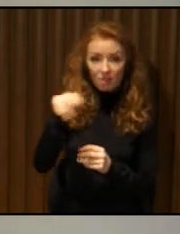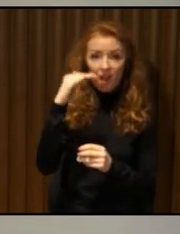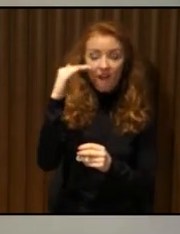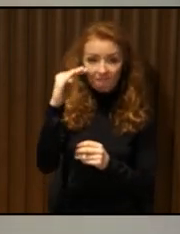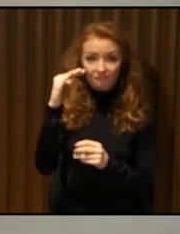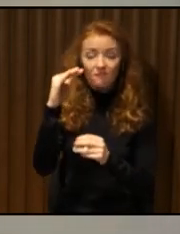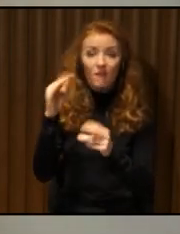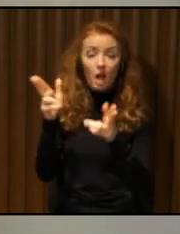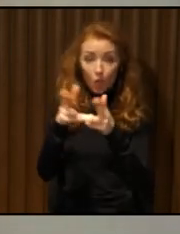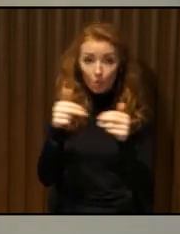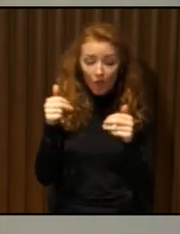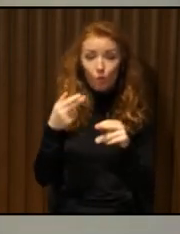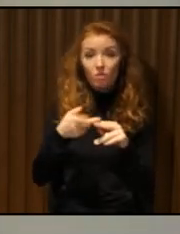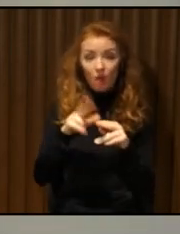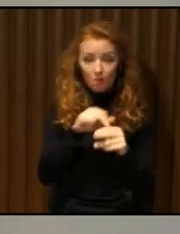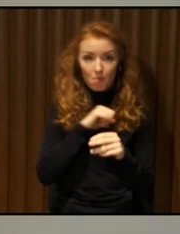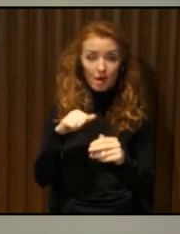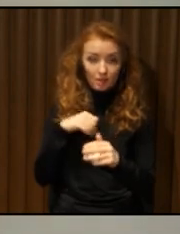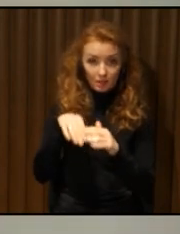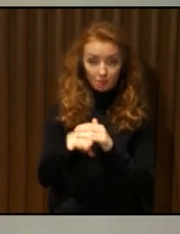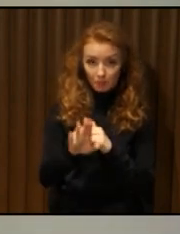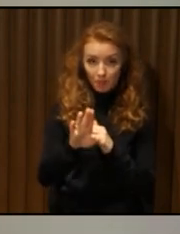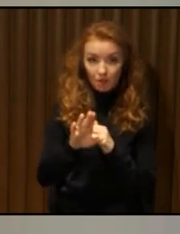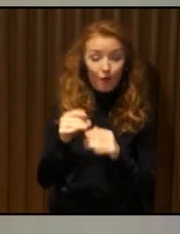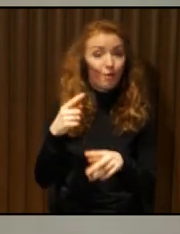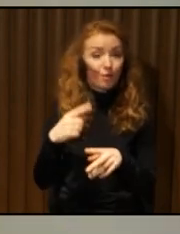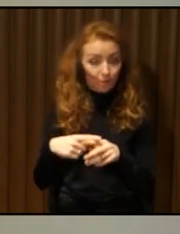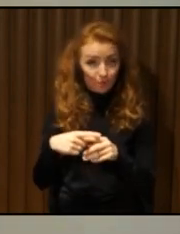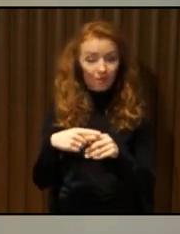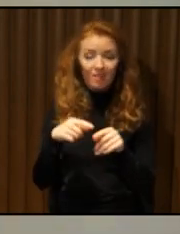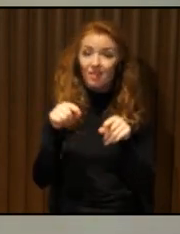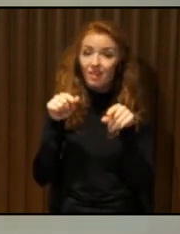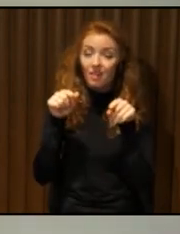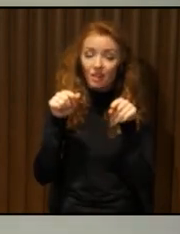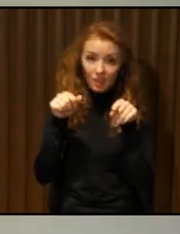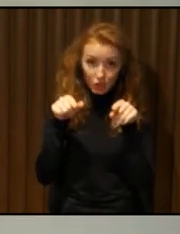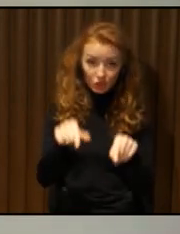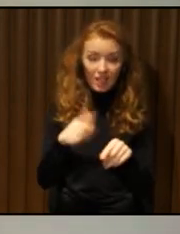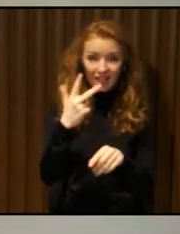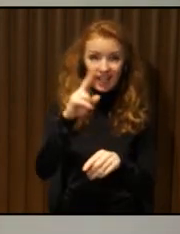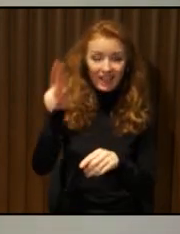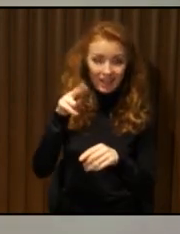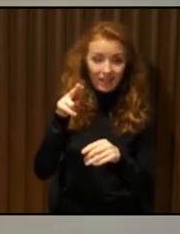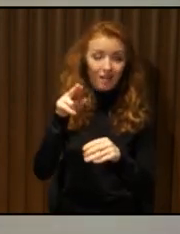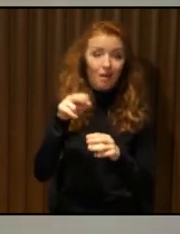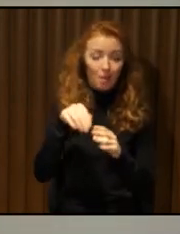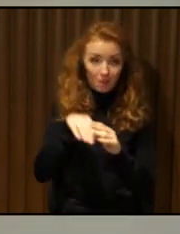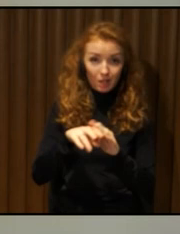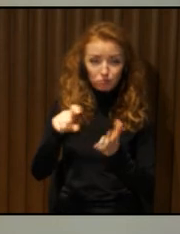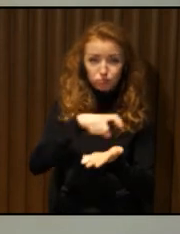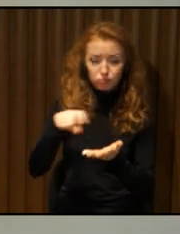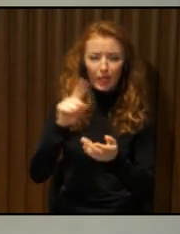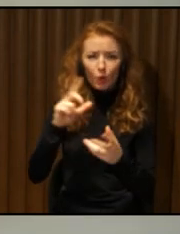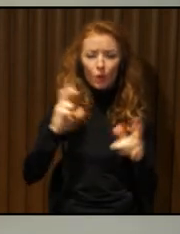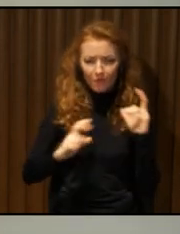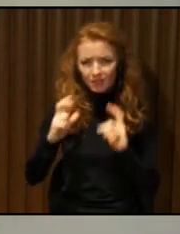more and more common in most universities and in cities. And I understand your question. It